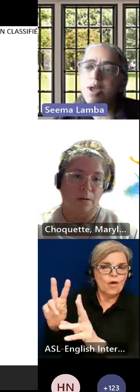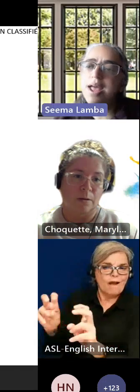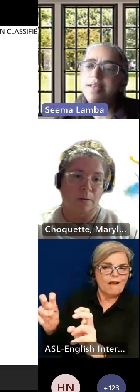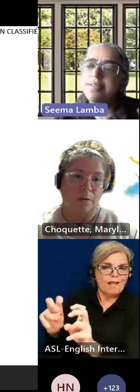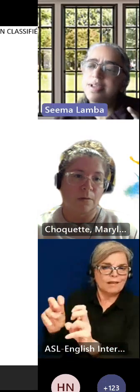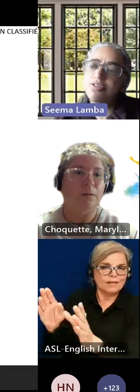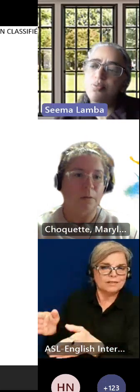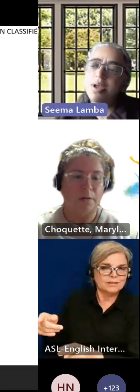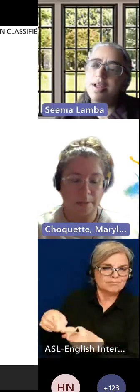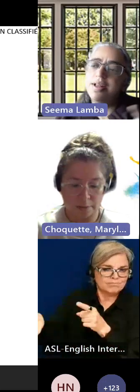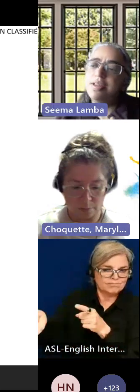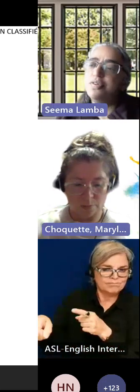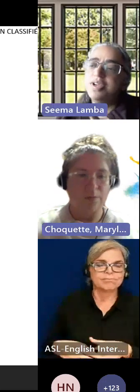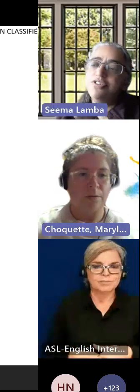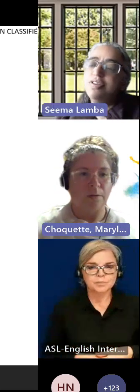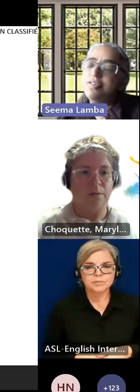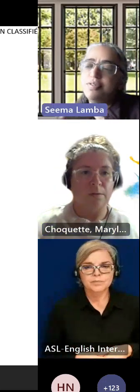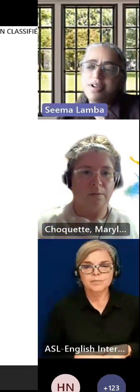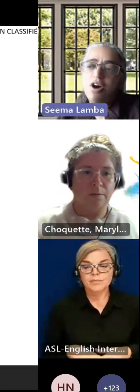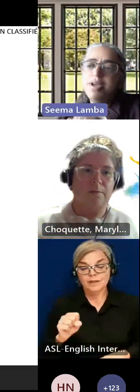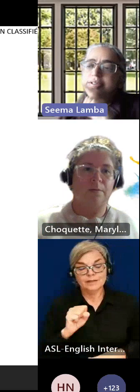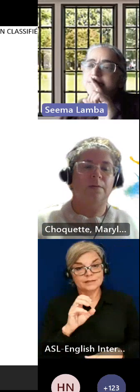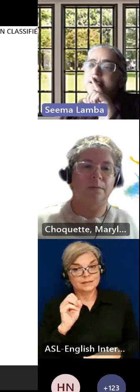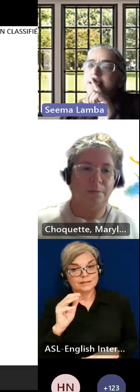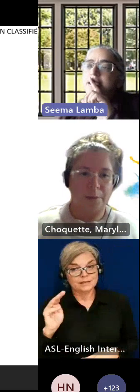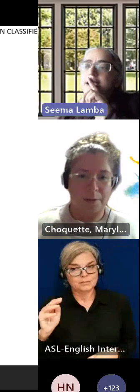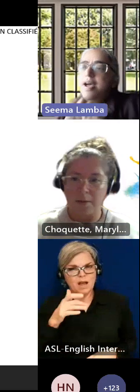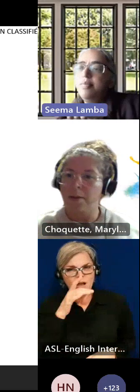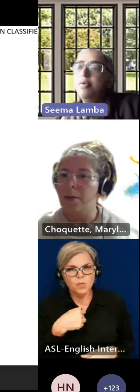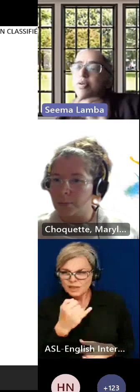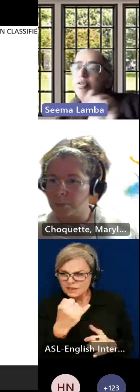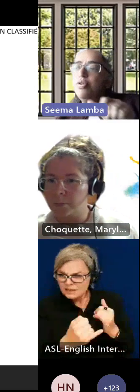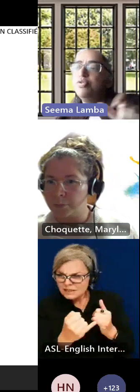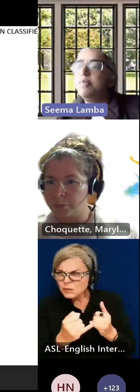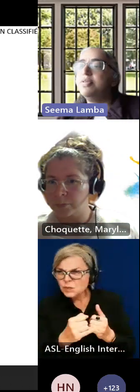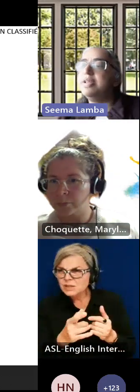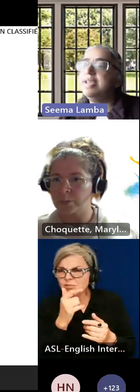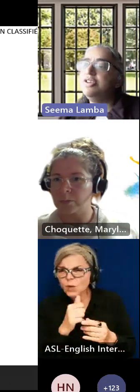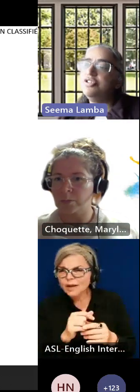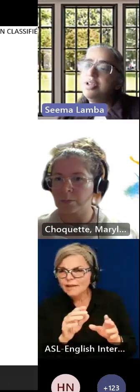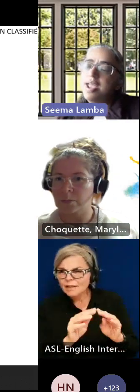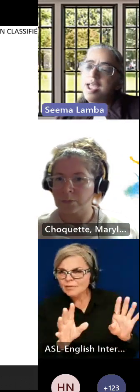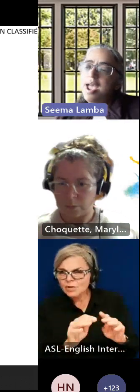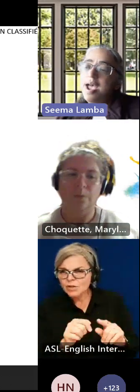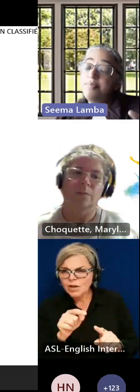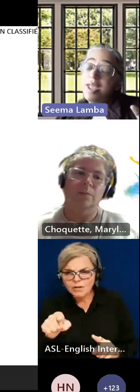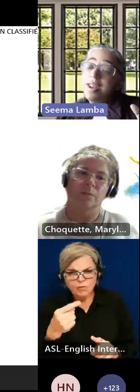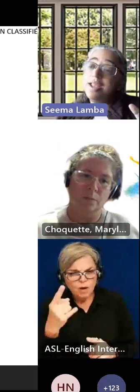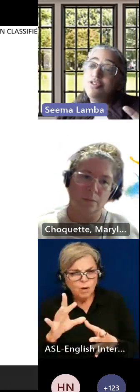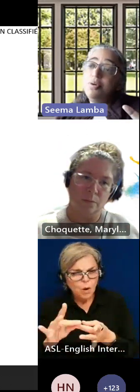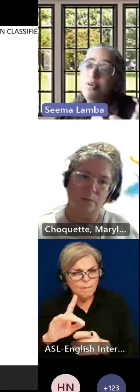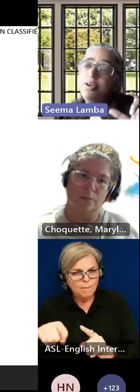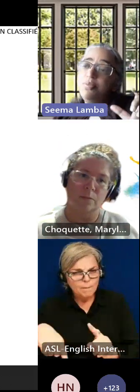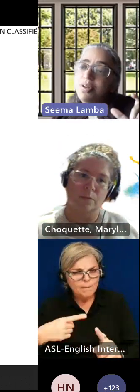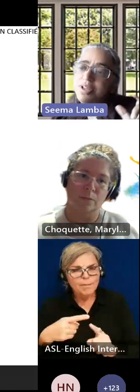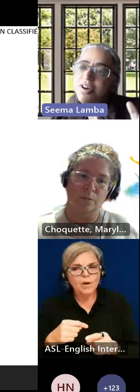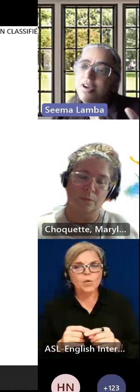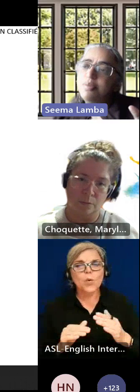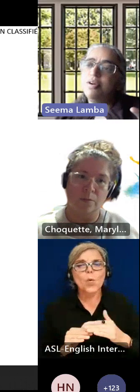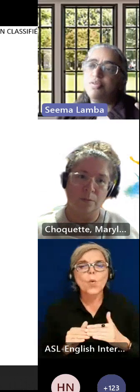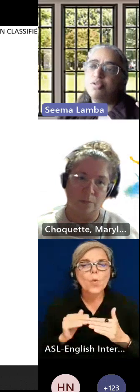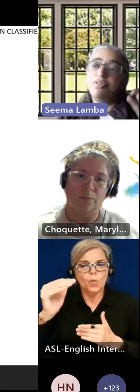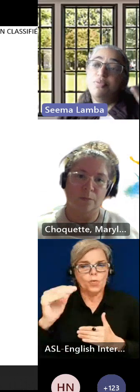And one last thing, I just want a clarification because there's a comment about overrepresentation. And I do want to point,